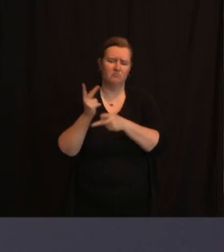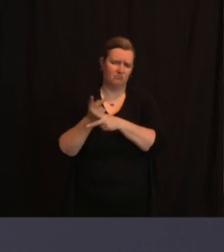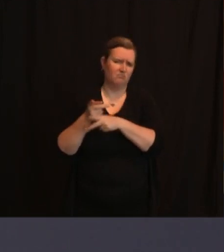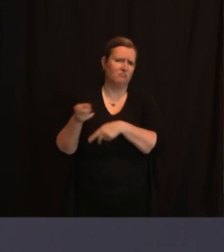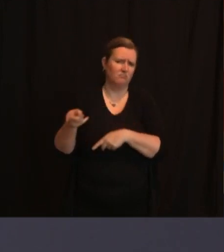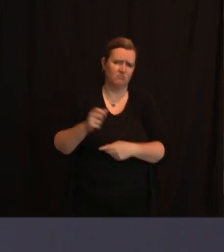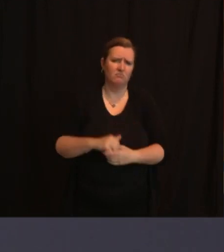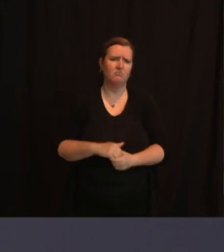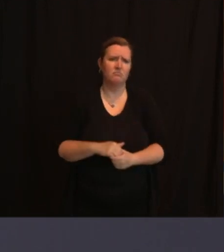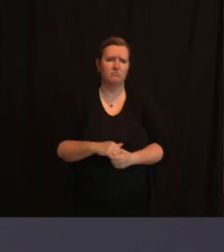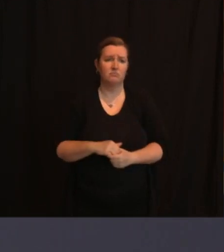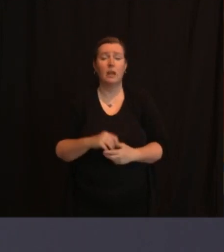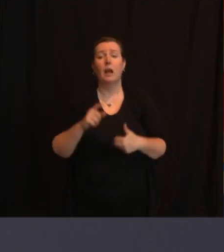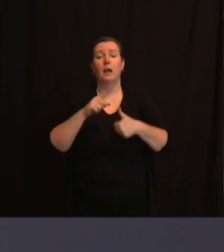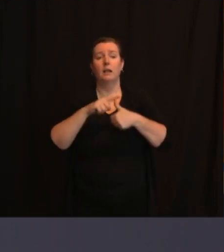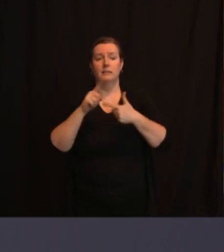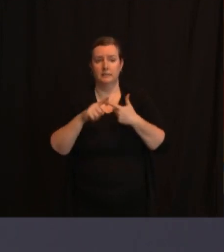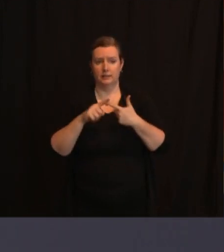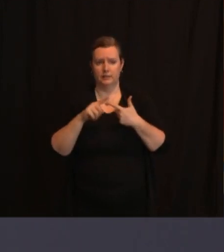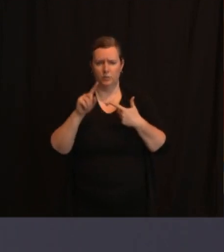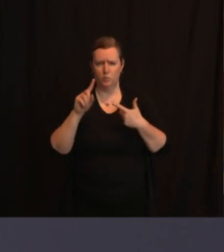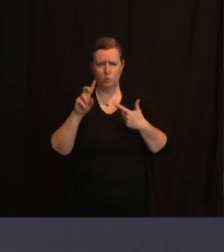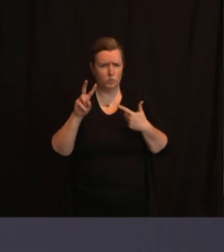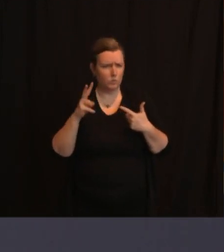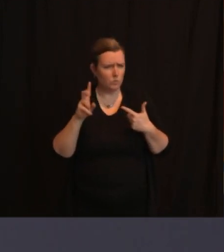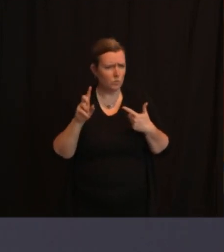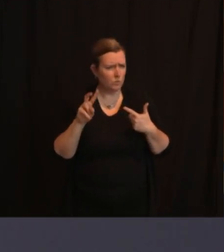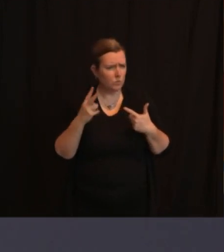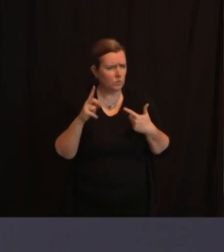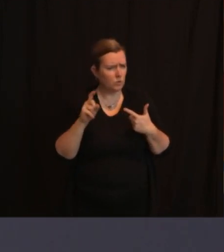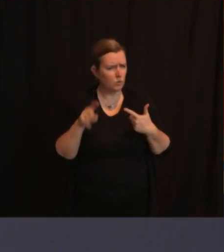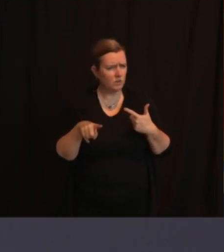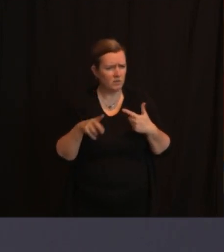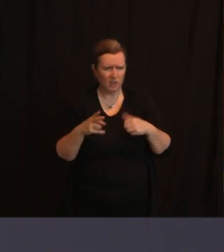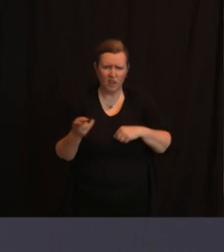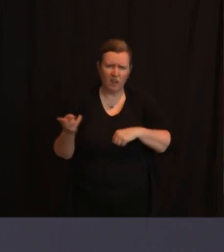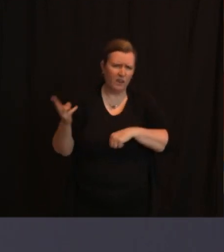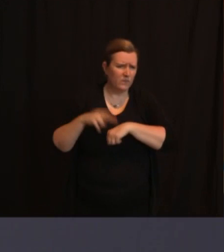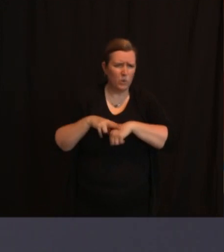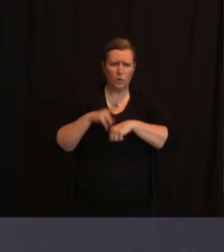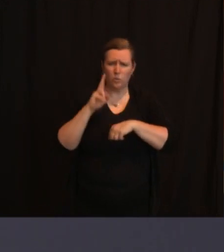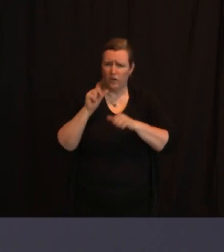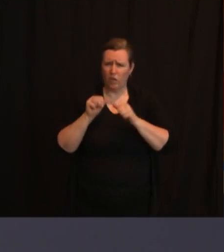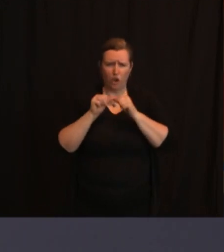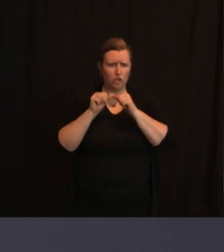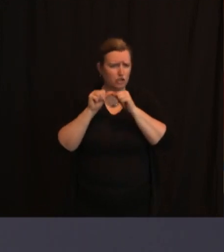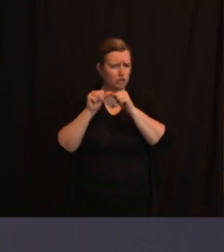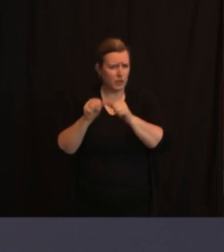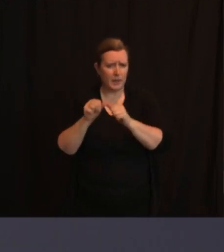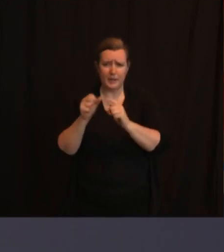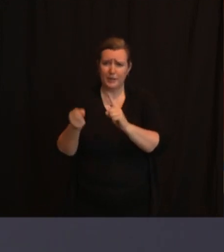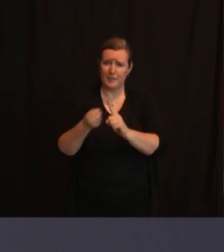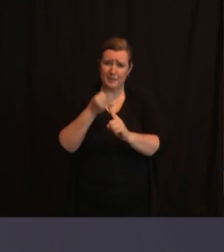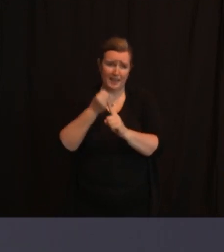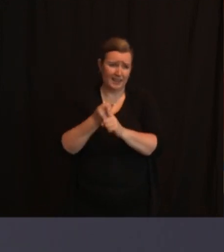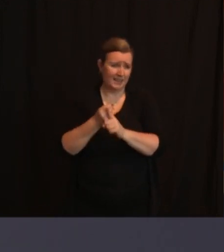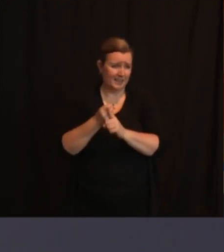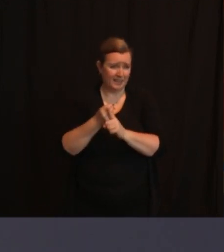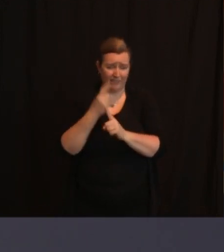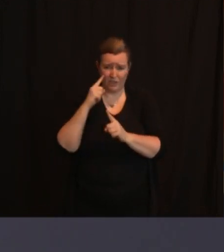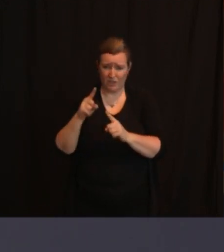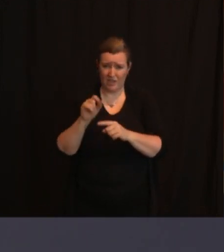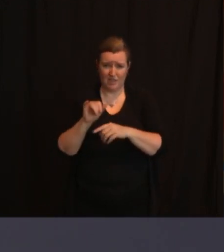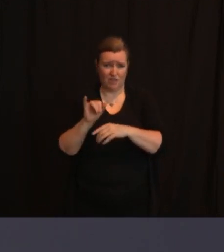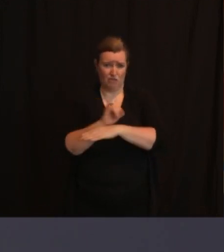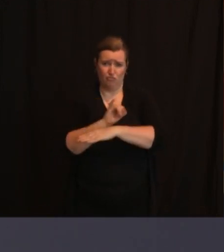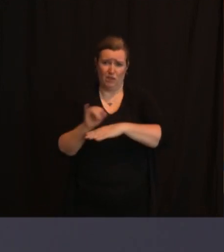second question, there's no question there's long-term repercussions for this industry, period. And I'm constantly